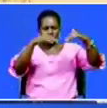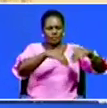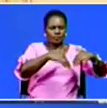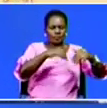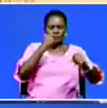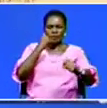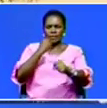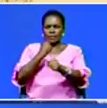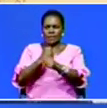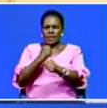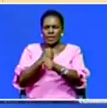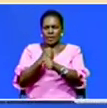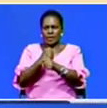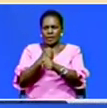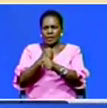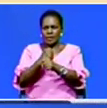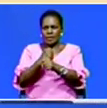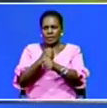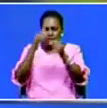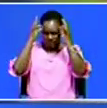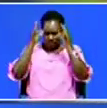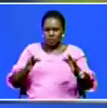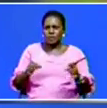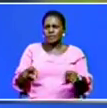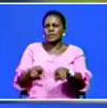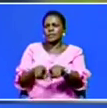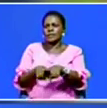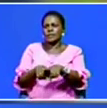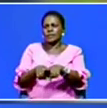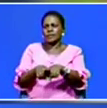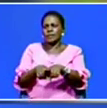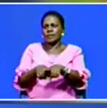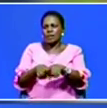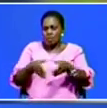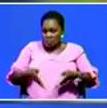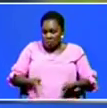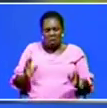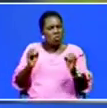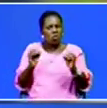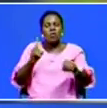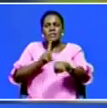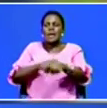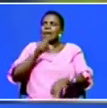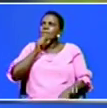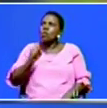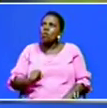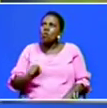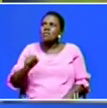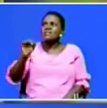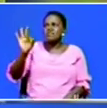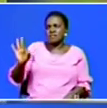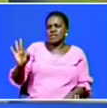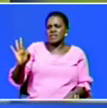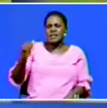and make where people are making decisions. Hakuzaliwa na ulemavu, ili alipotimu umri wa miaka 3,